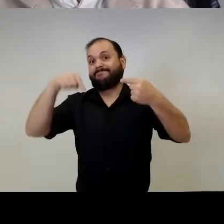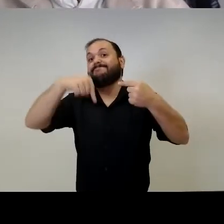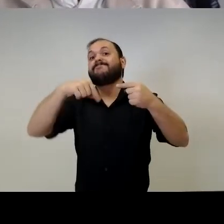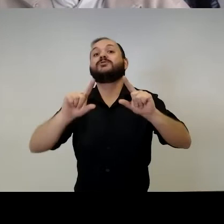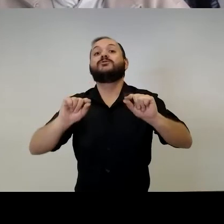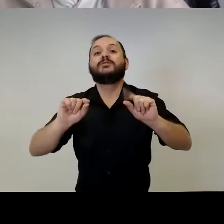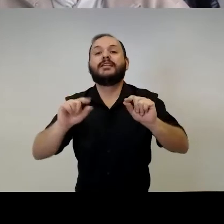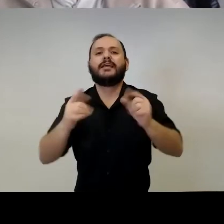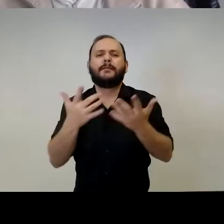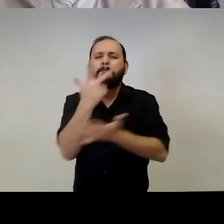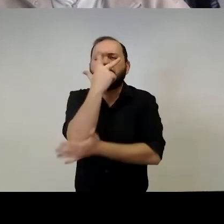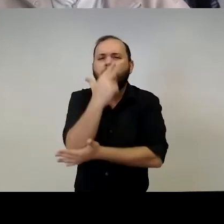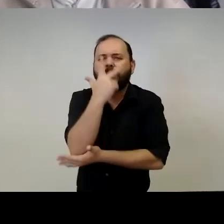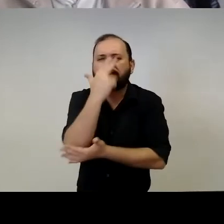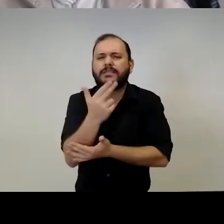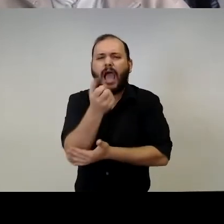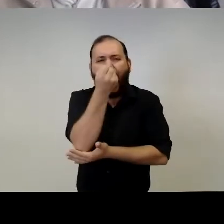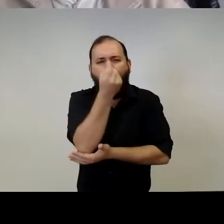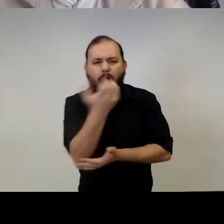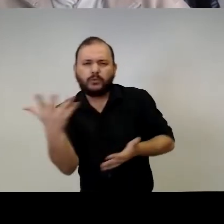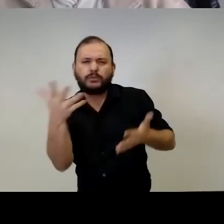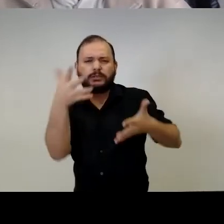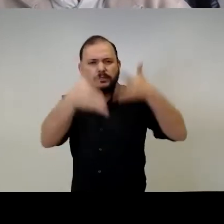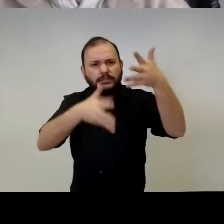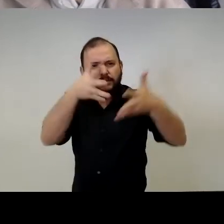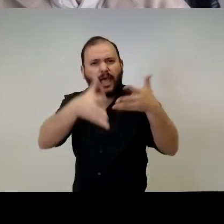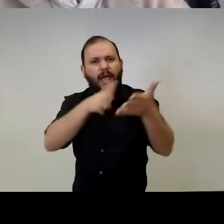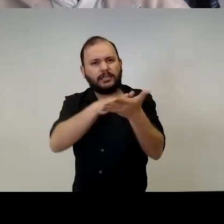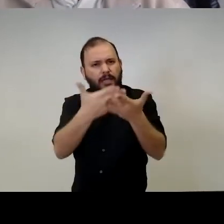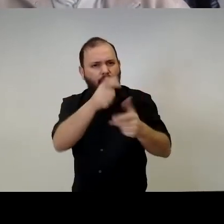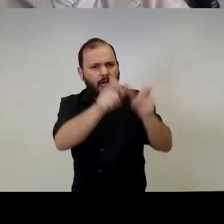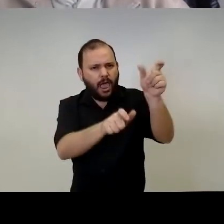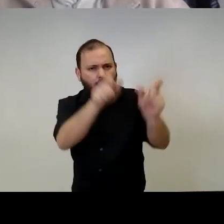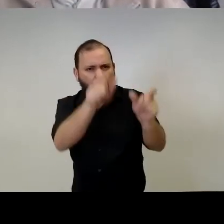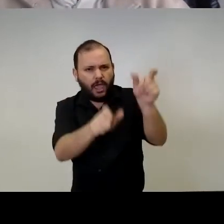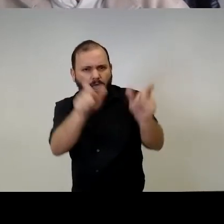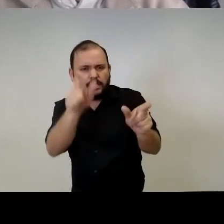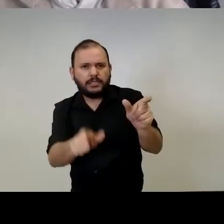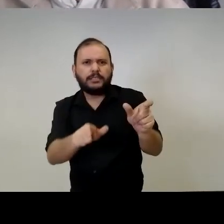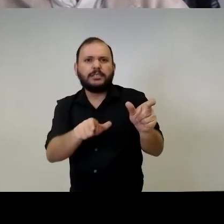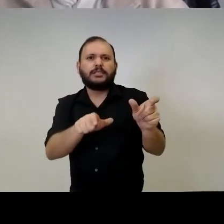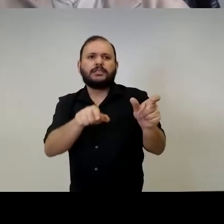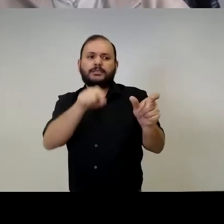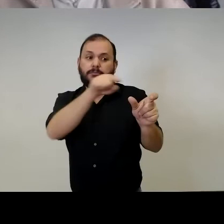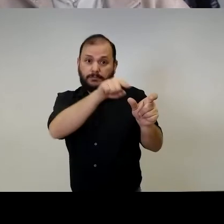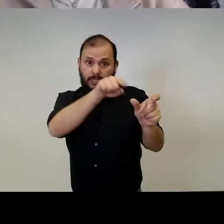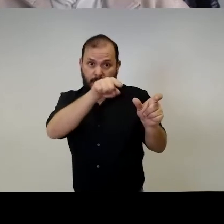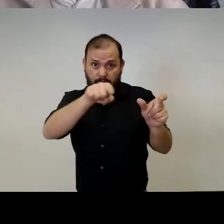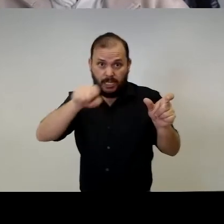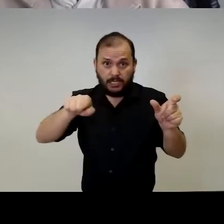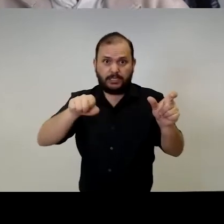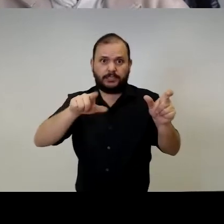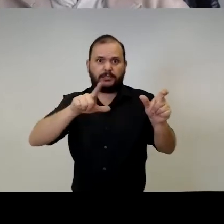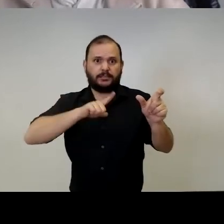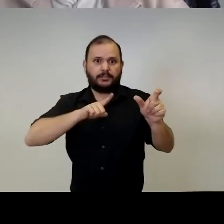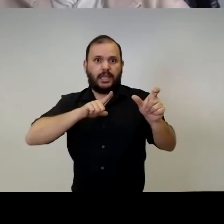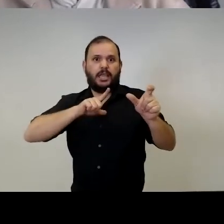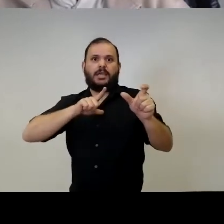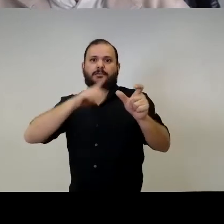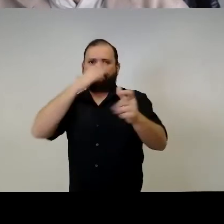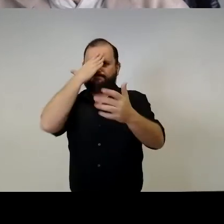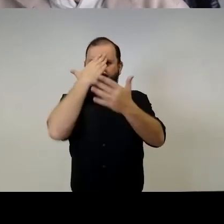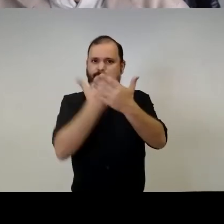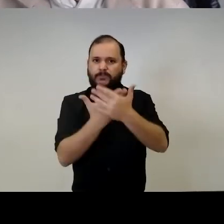some interpreters, in order to remain credible, in order to keep the trust of the deaf,